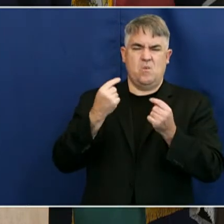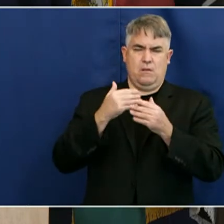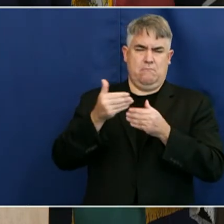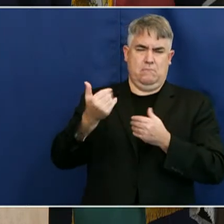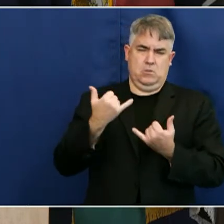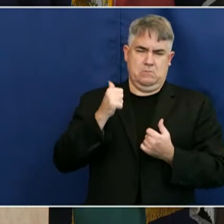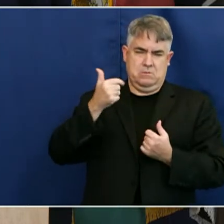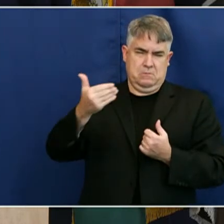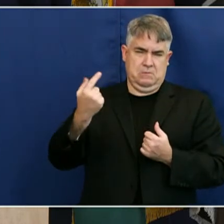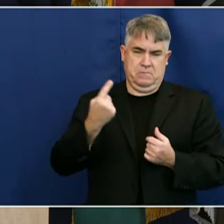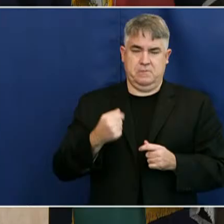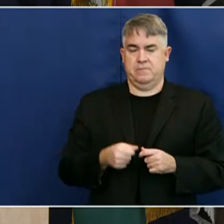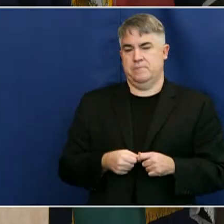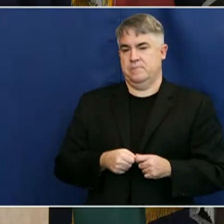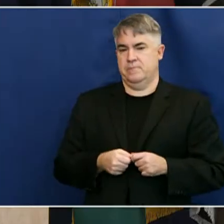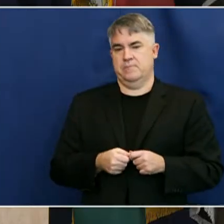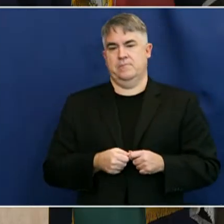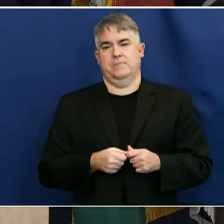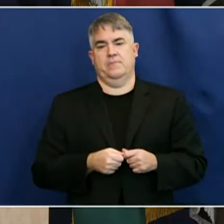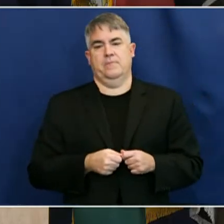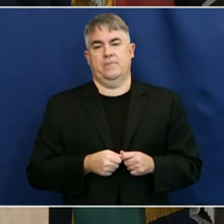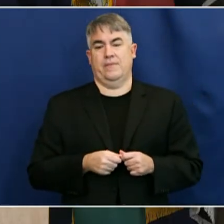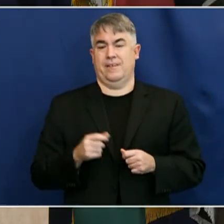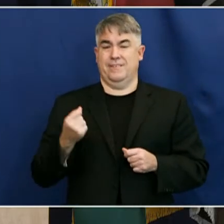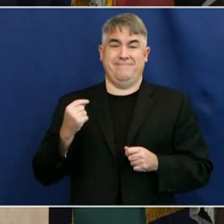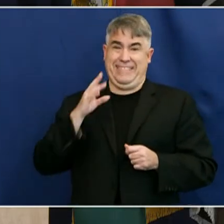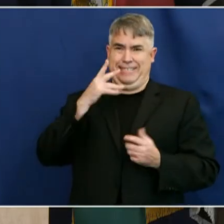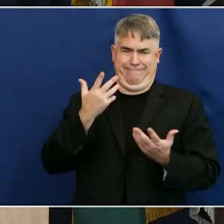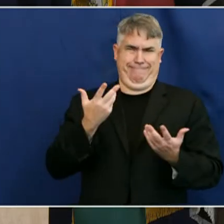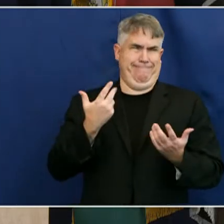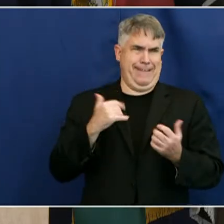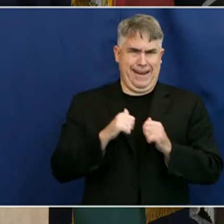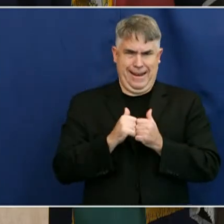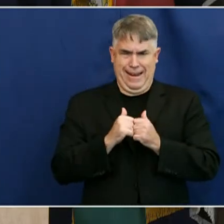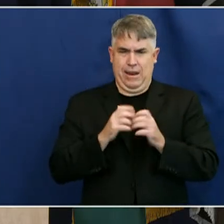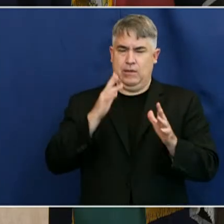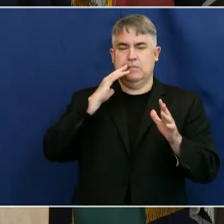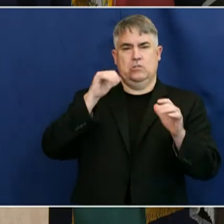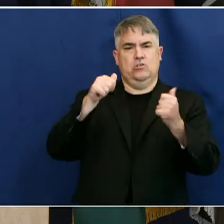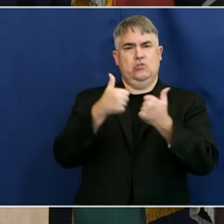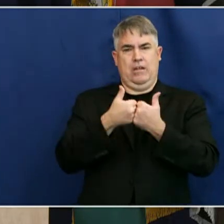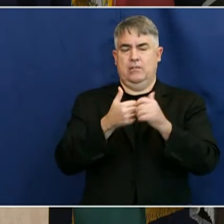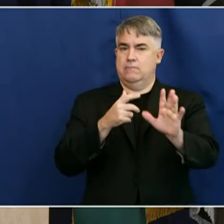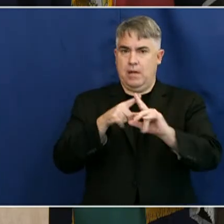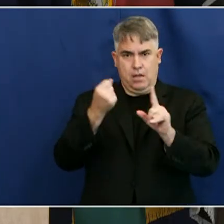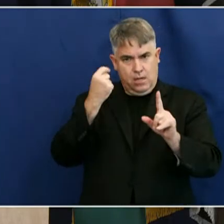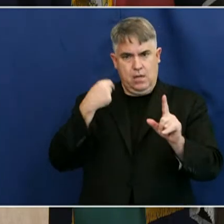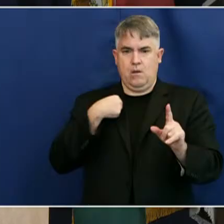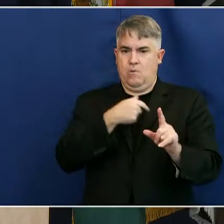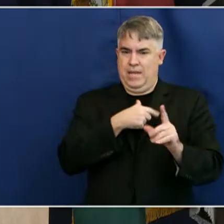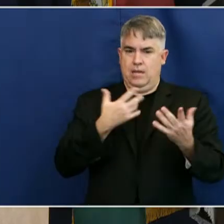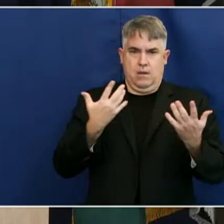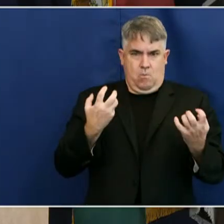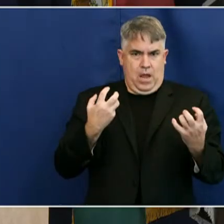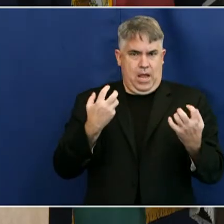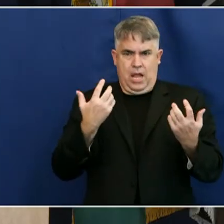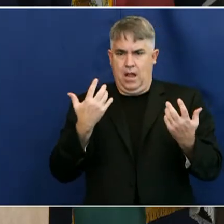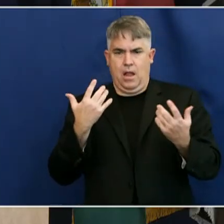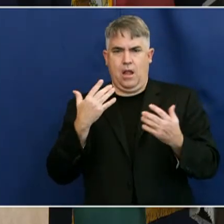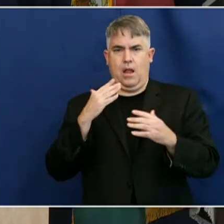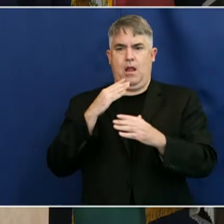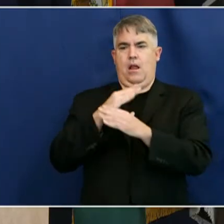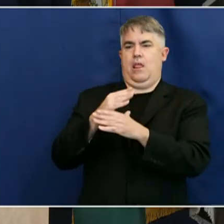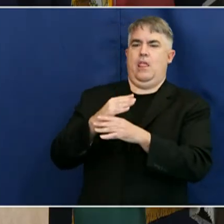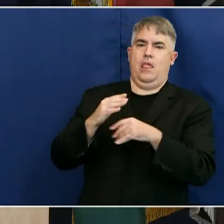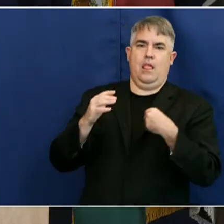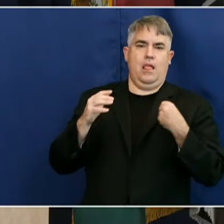condition. And again, it's a very challenging situation of providing access to it without an overly burdensome verification process